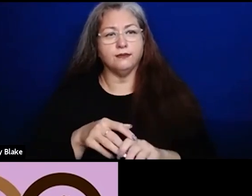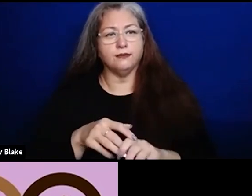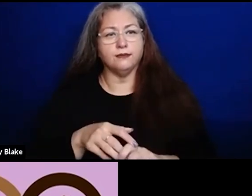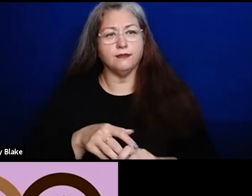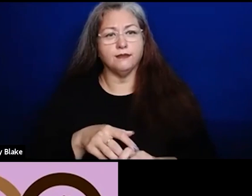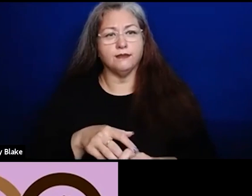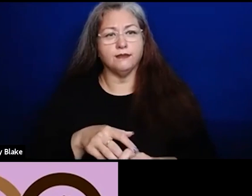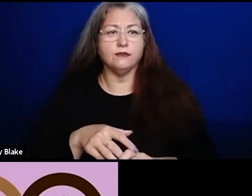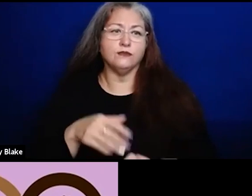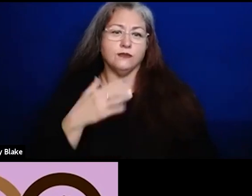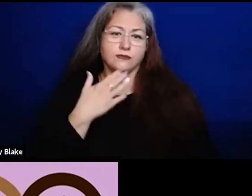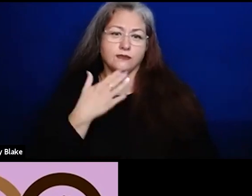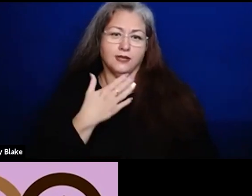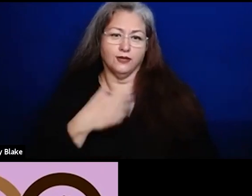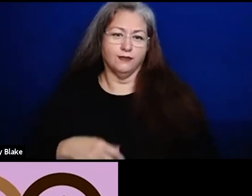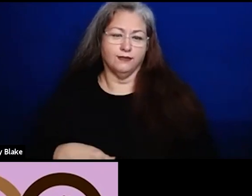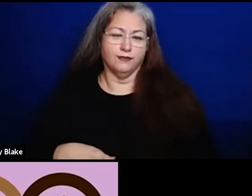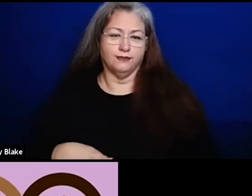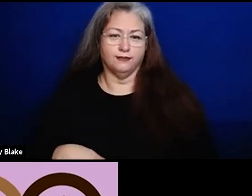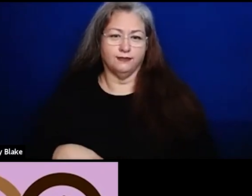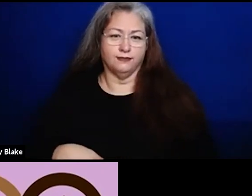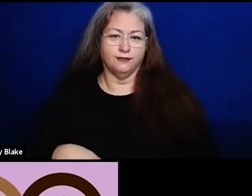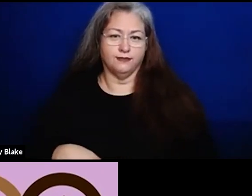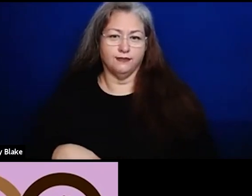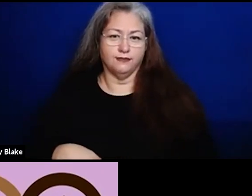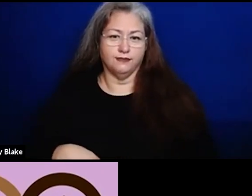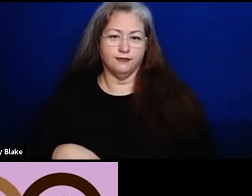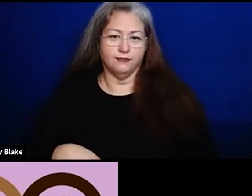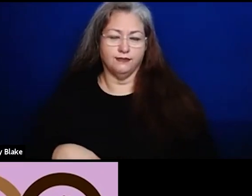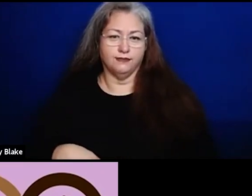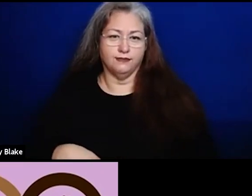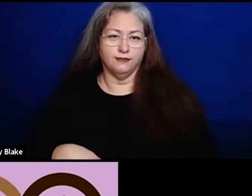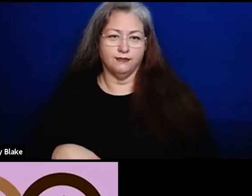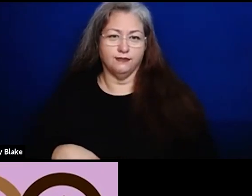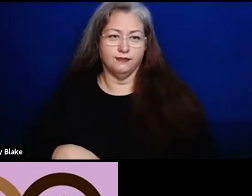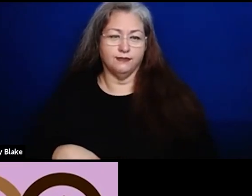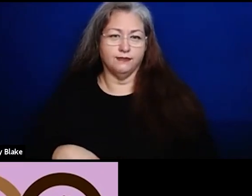So thank you. Thank you. And